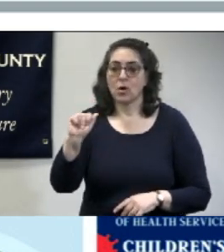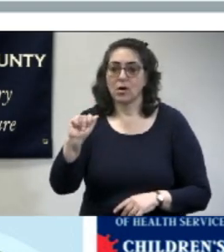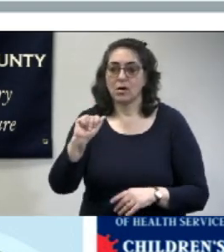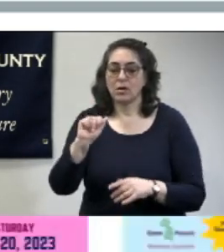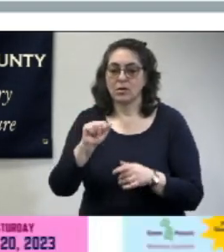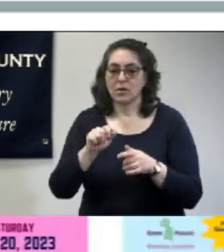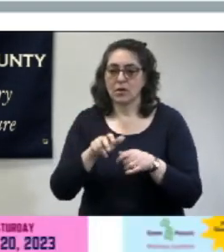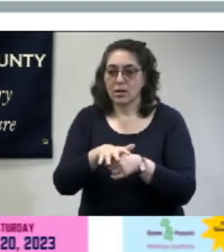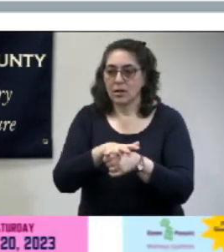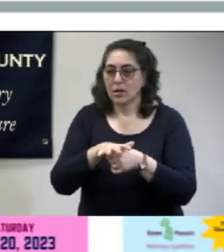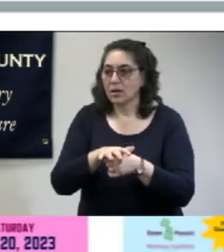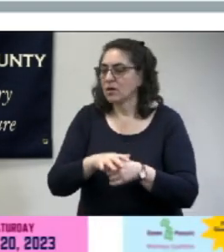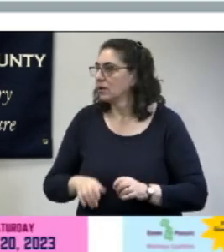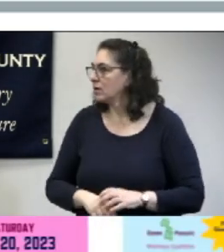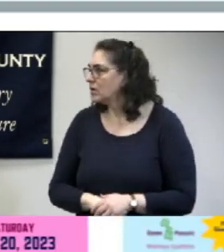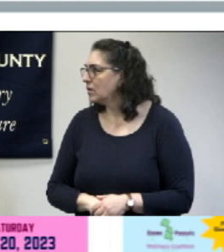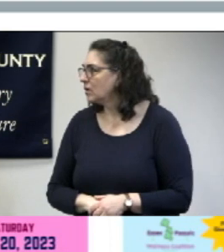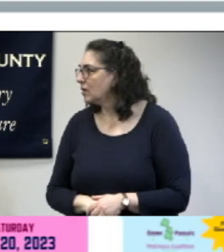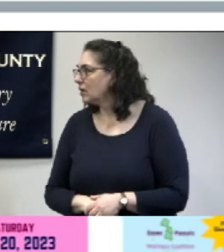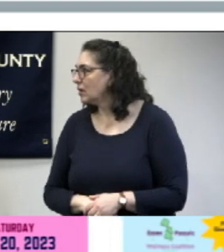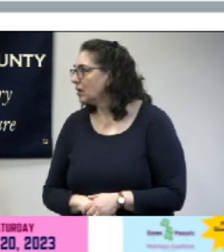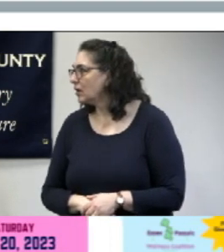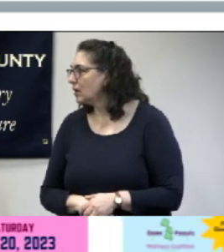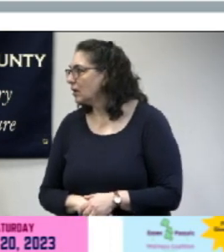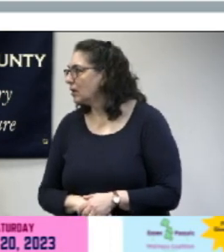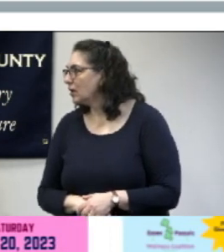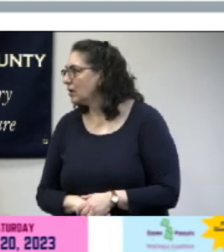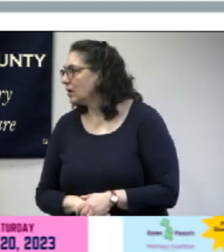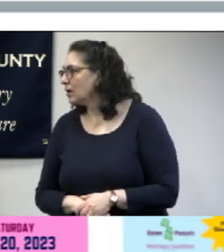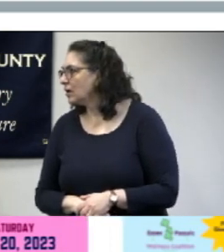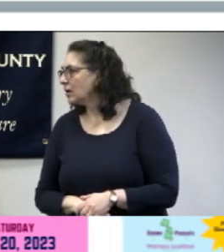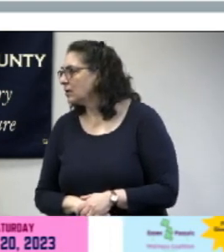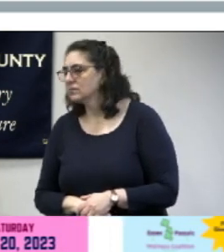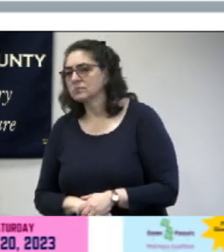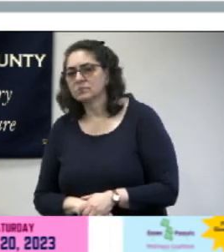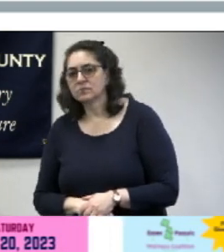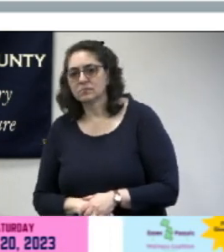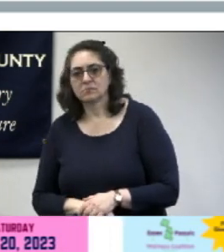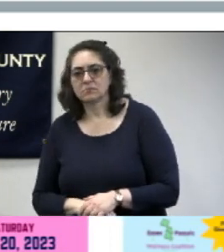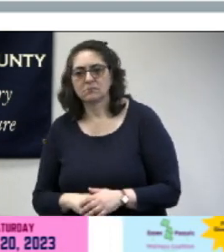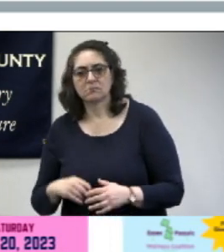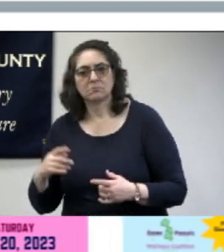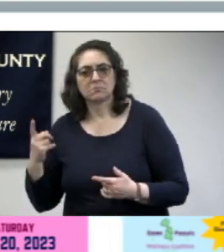collecting licenses? Not right now, but we're going to start again soon.